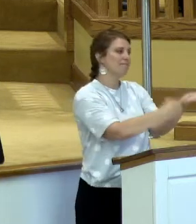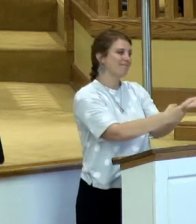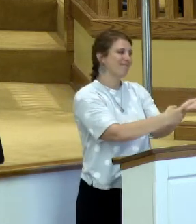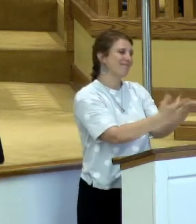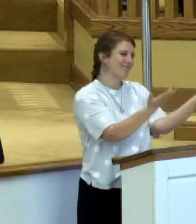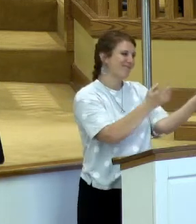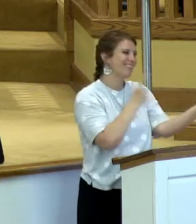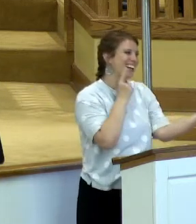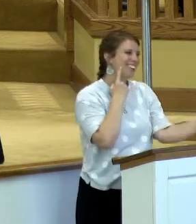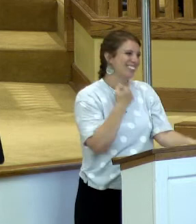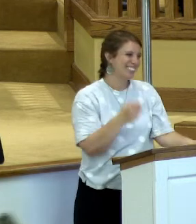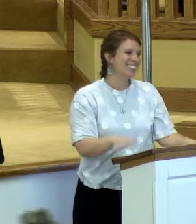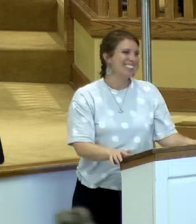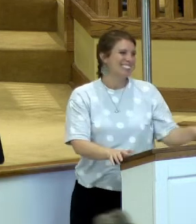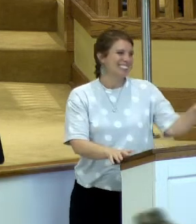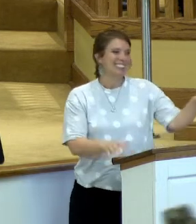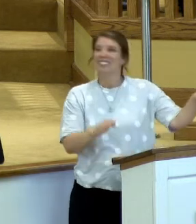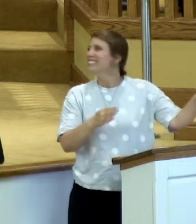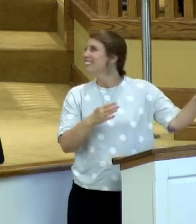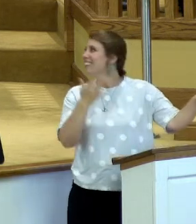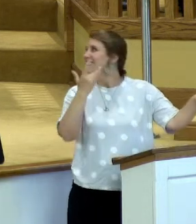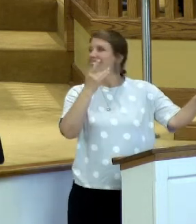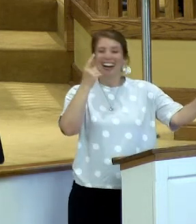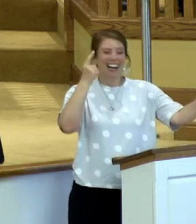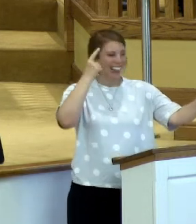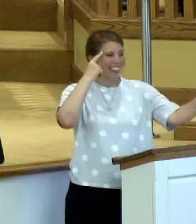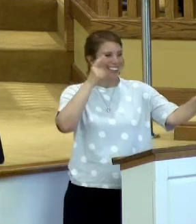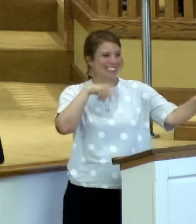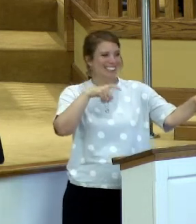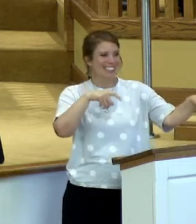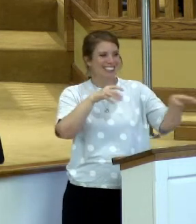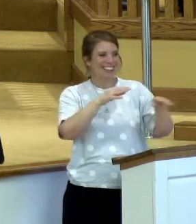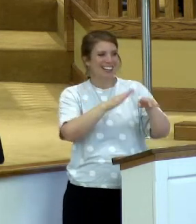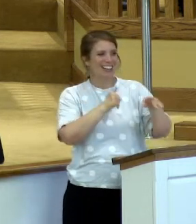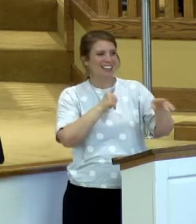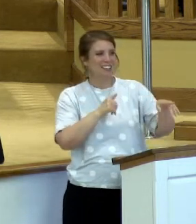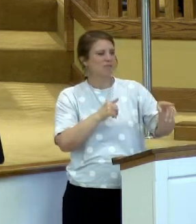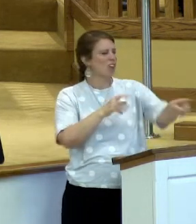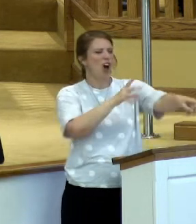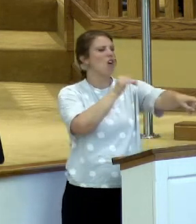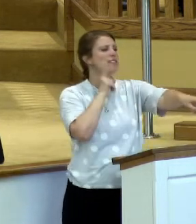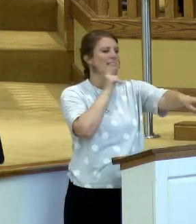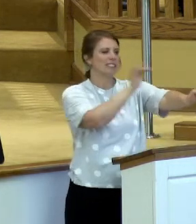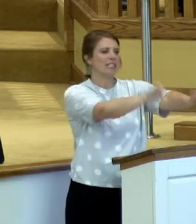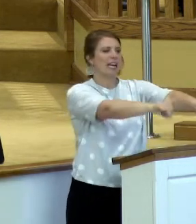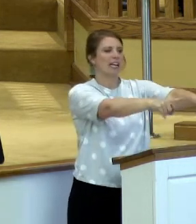discussion. Why? Why do you think we should do altar calls? There's no wrong answers.